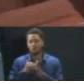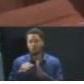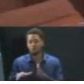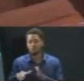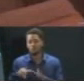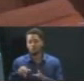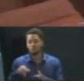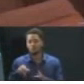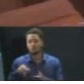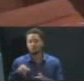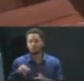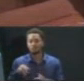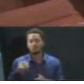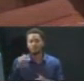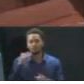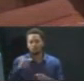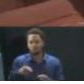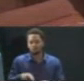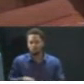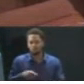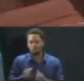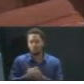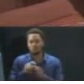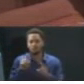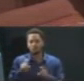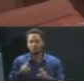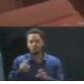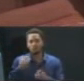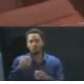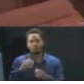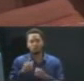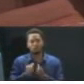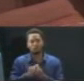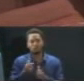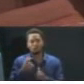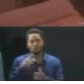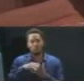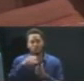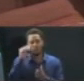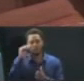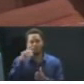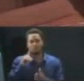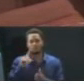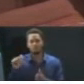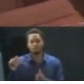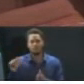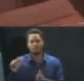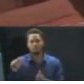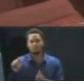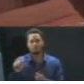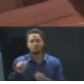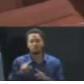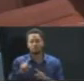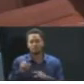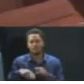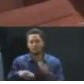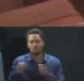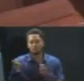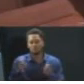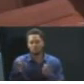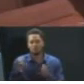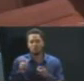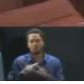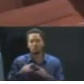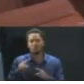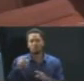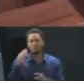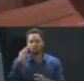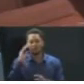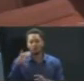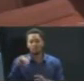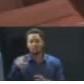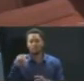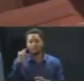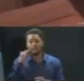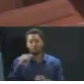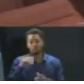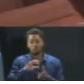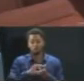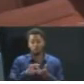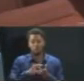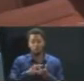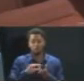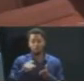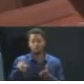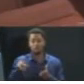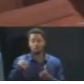learning disability or something else that they cannot control? I am sure someone thought that if you made the test count as a part of students'